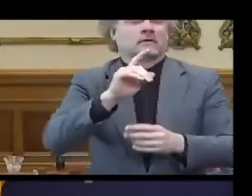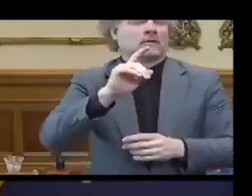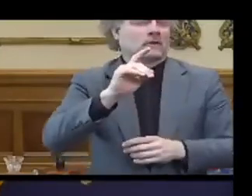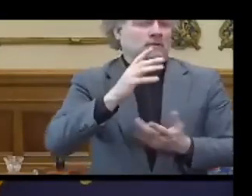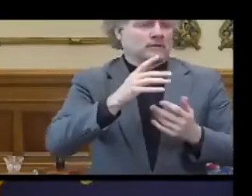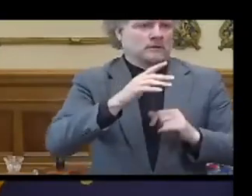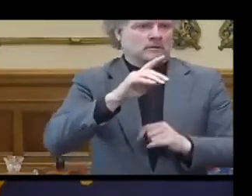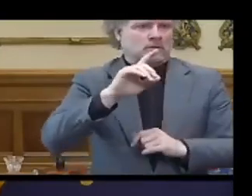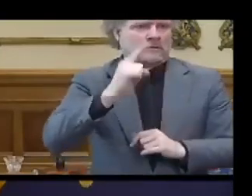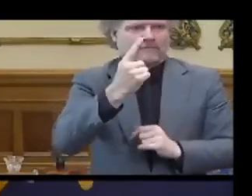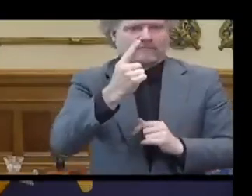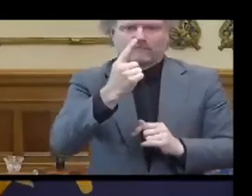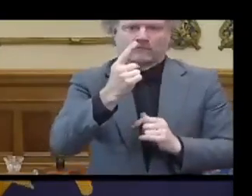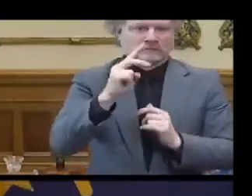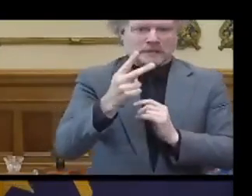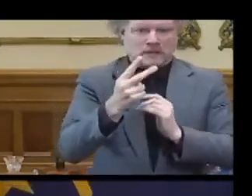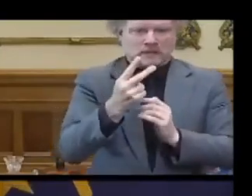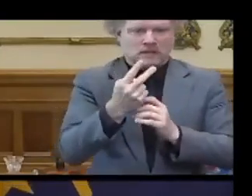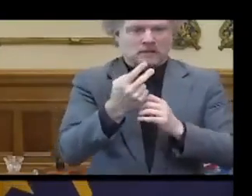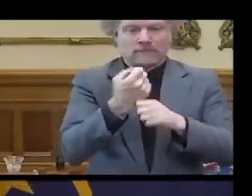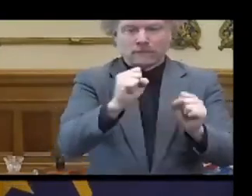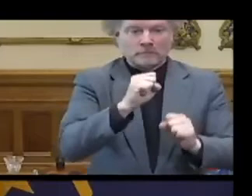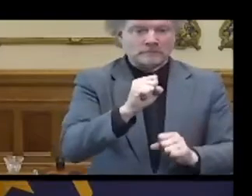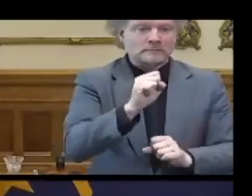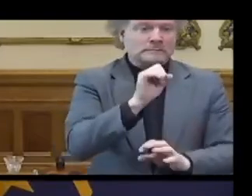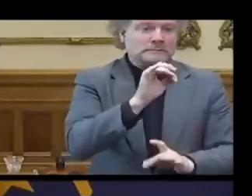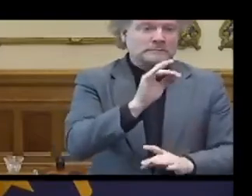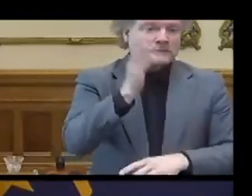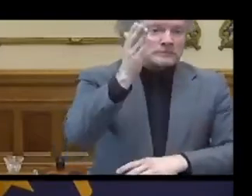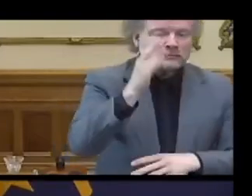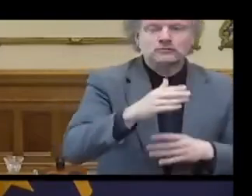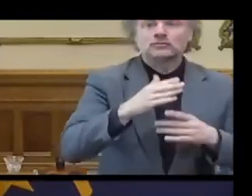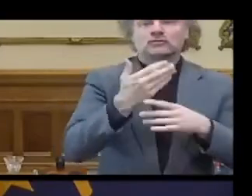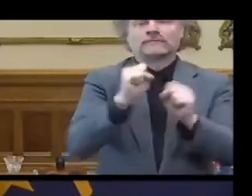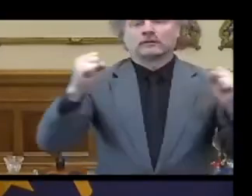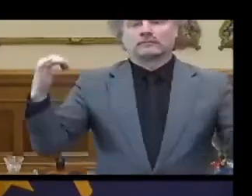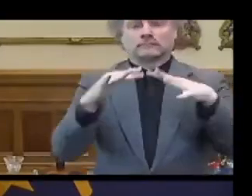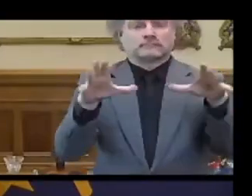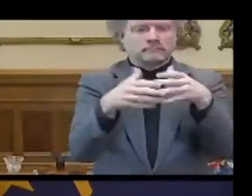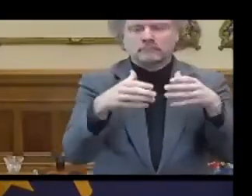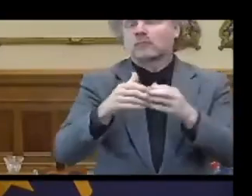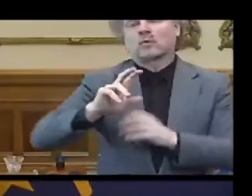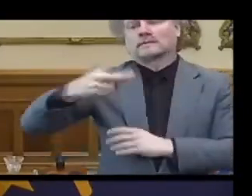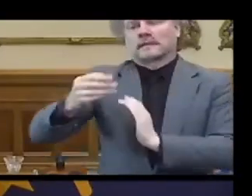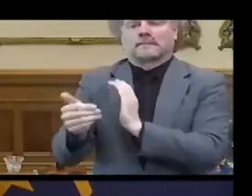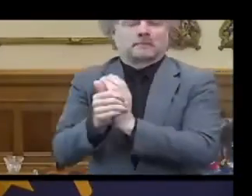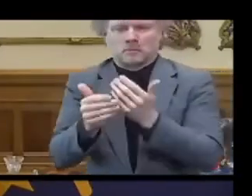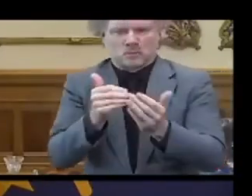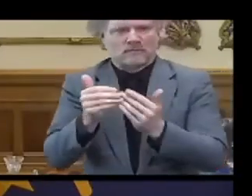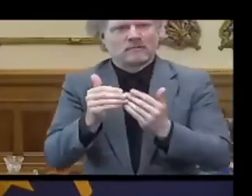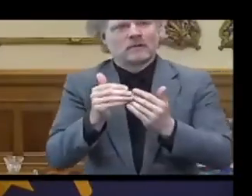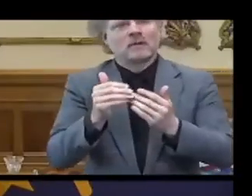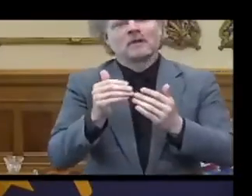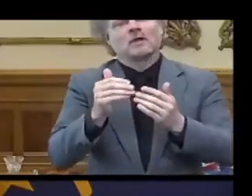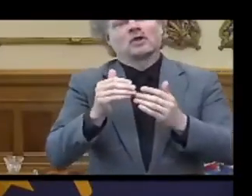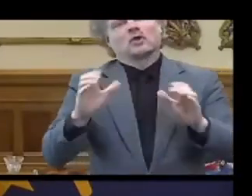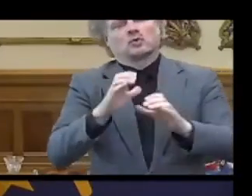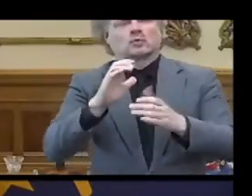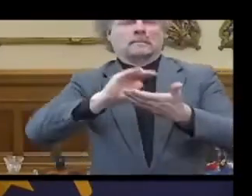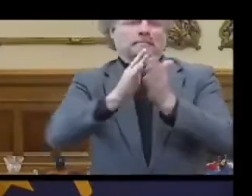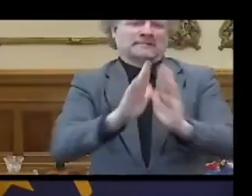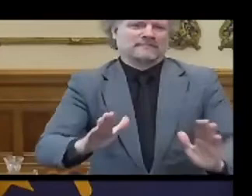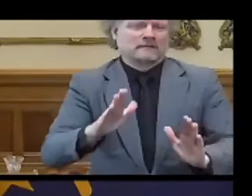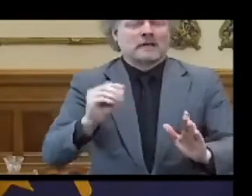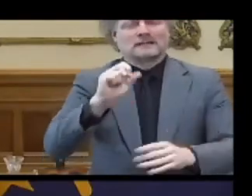your freedom to speech or assembly, or your Second Amendment, to do it peacefully and to do it